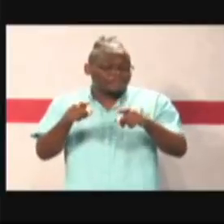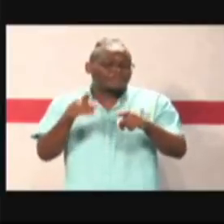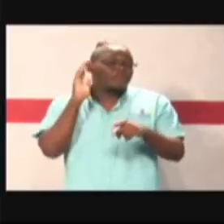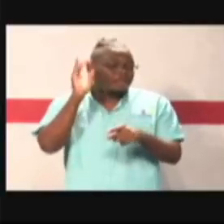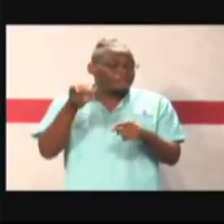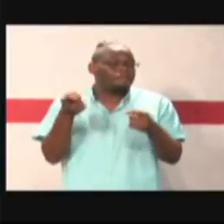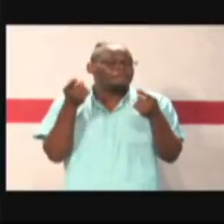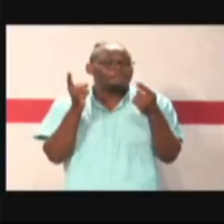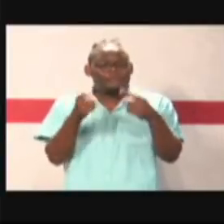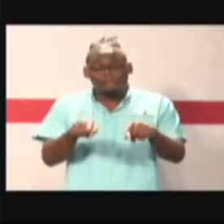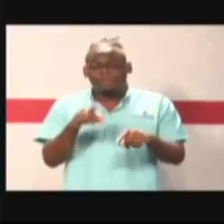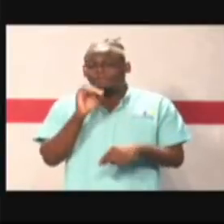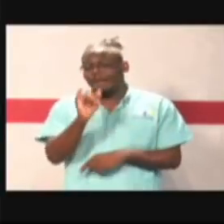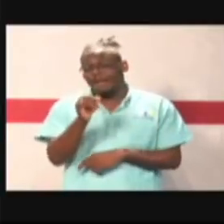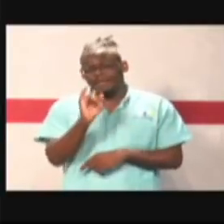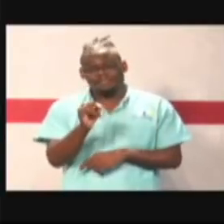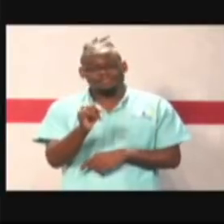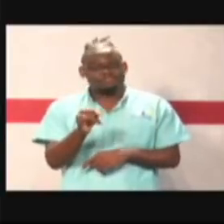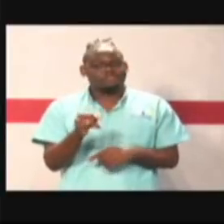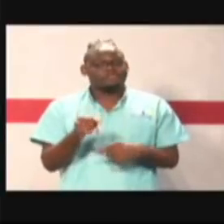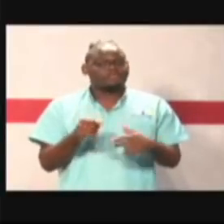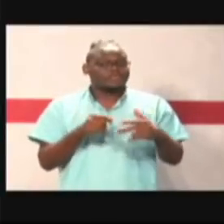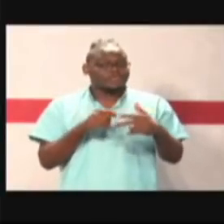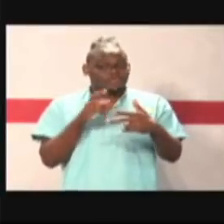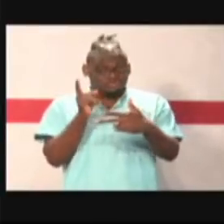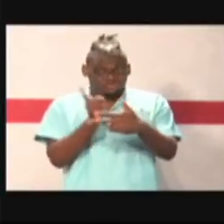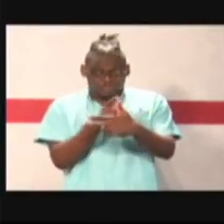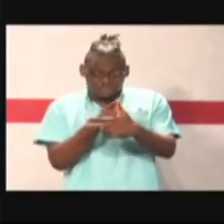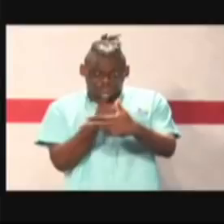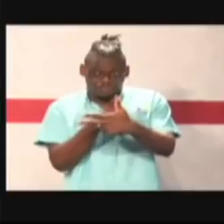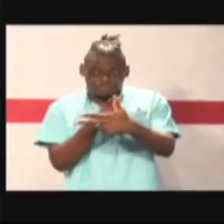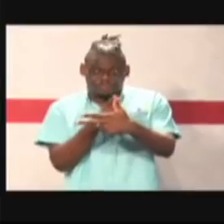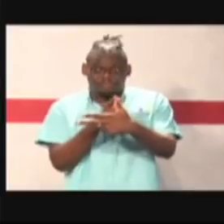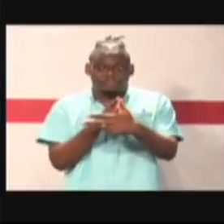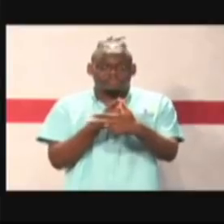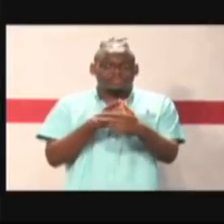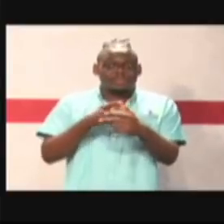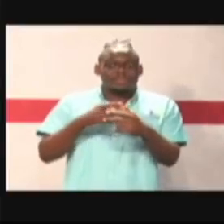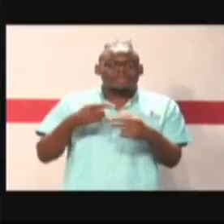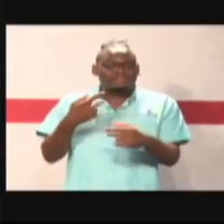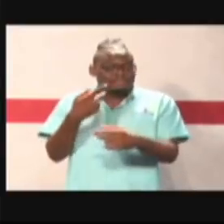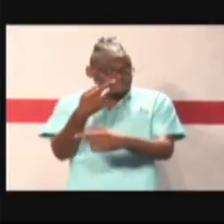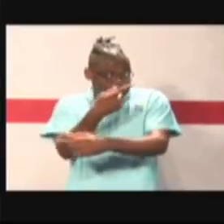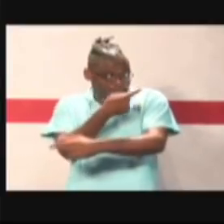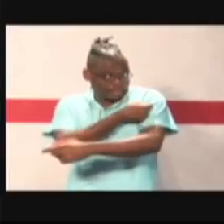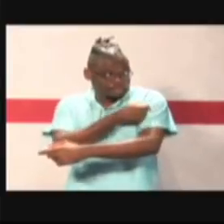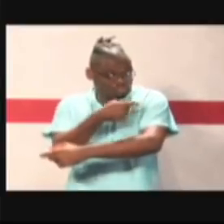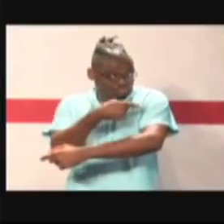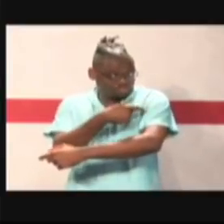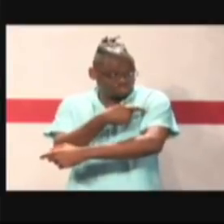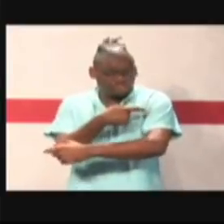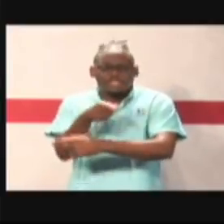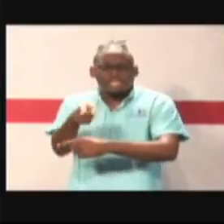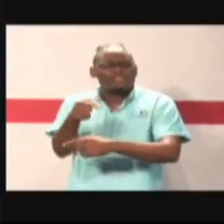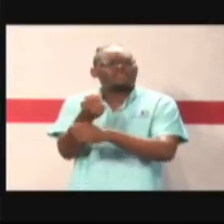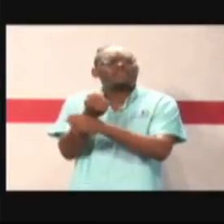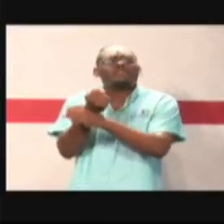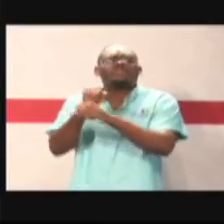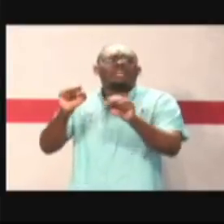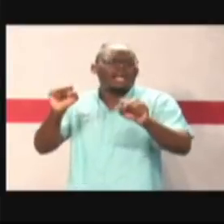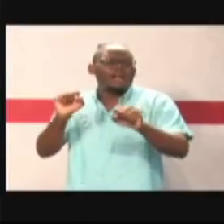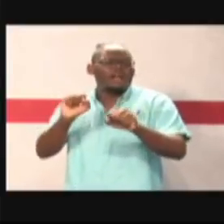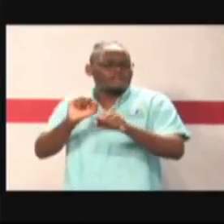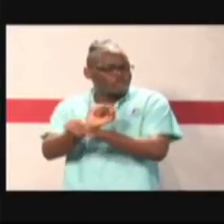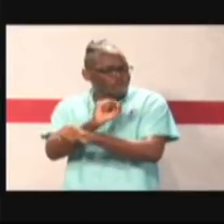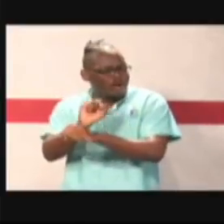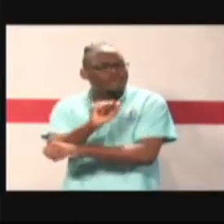and effective. And finally, our strategic message that we have been putting out for the past month or so, don't